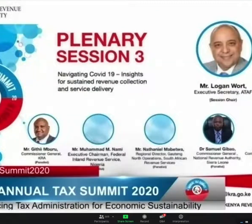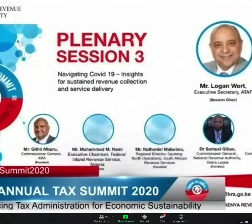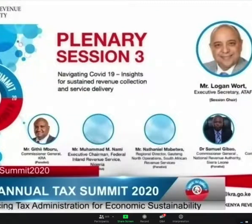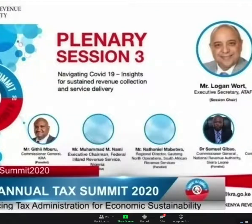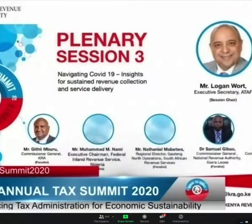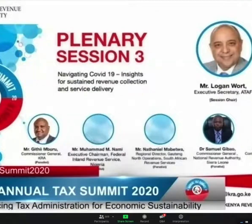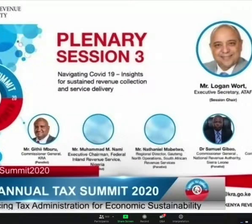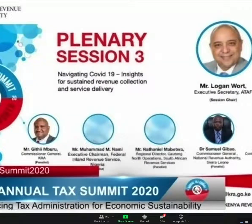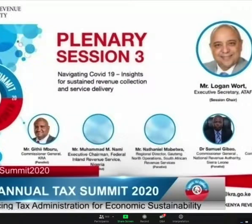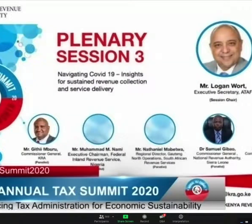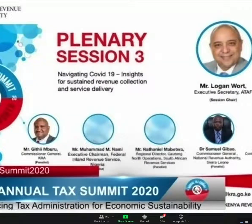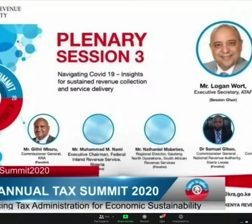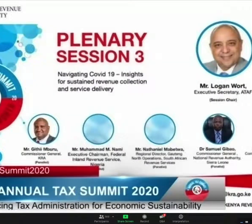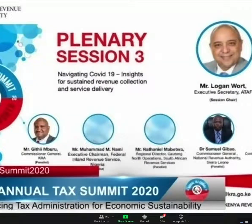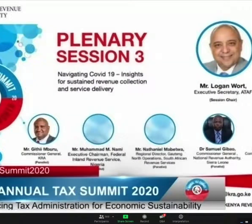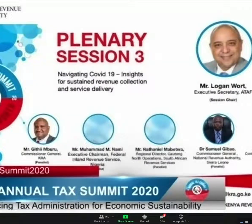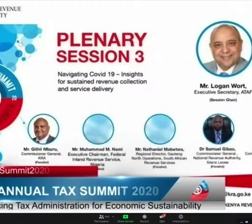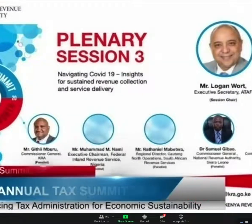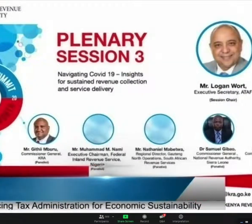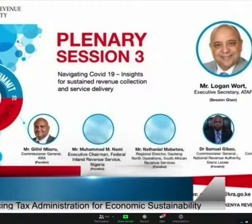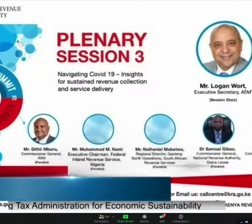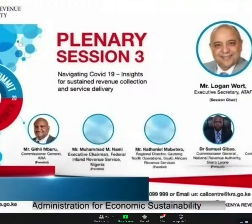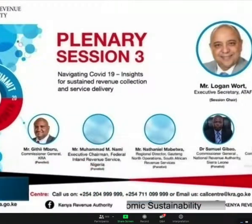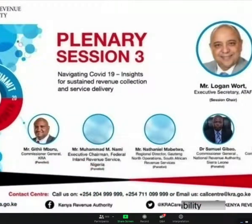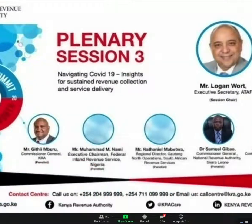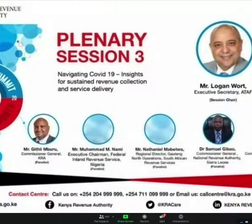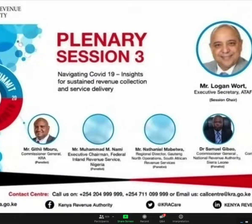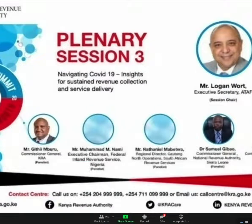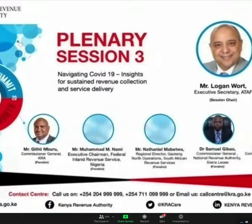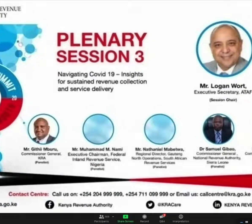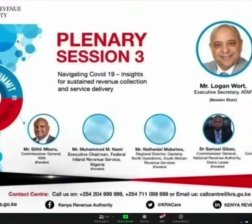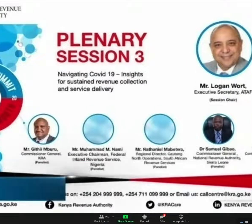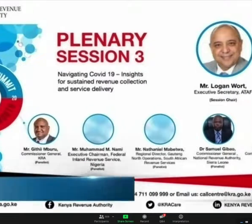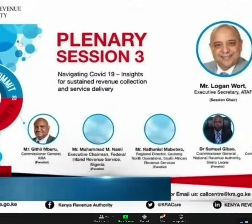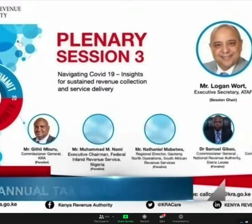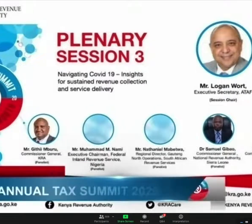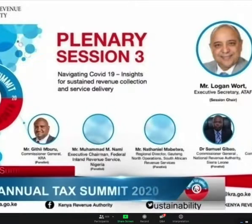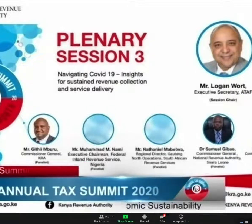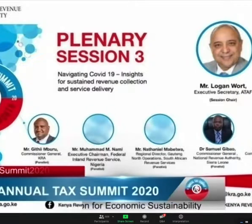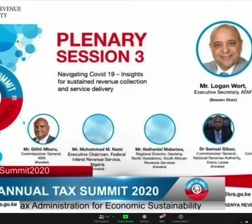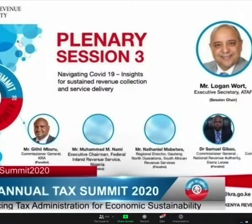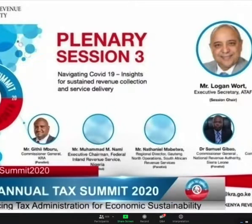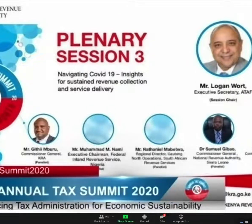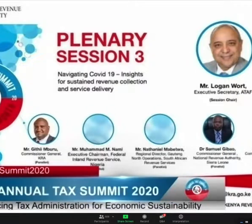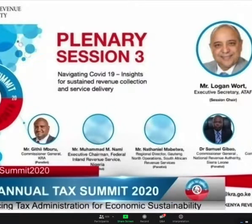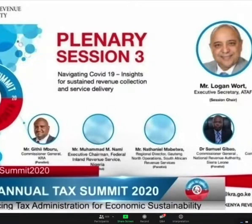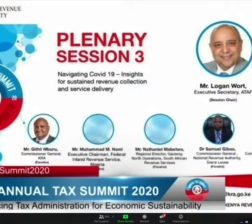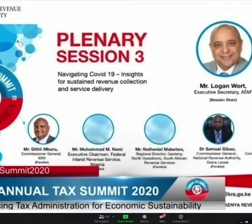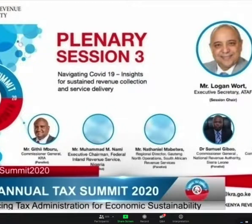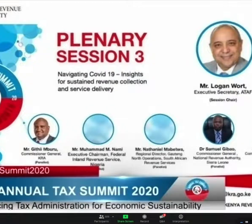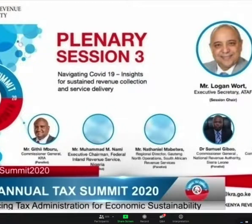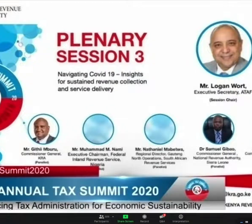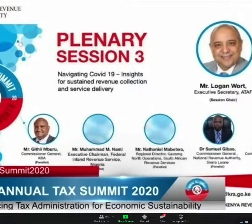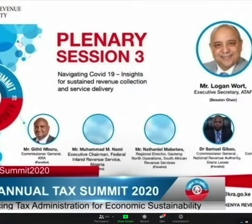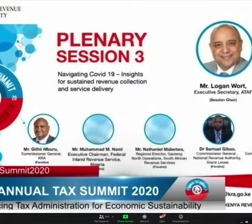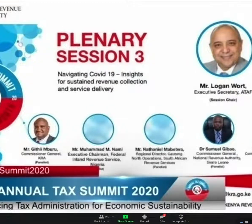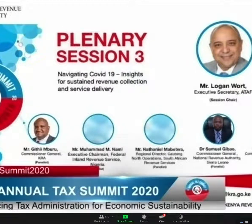became conscious that the issue at hand was a very serious one at that.